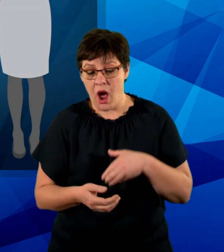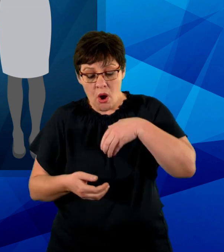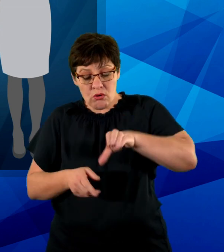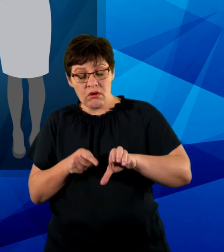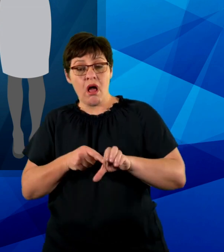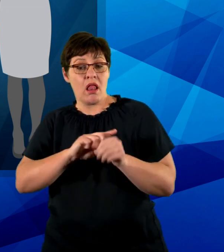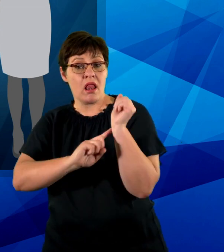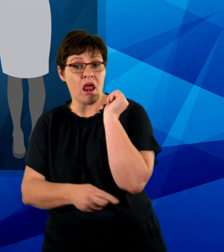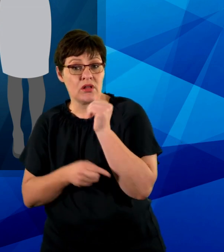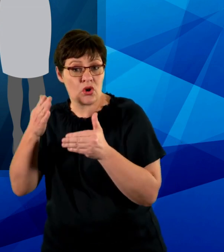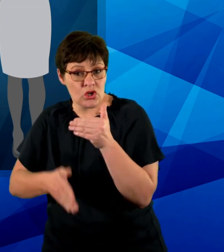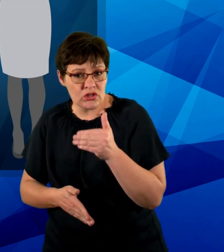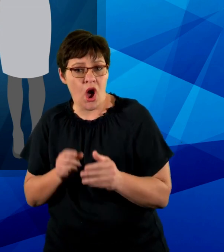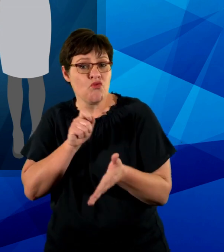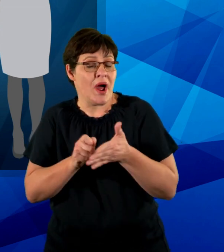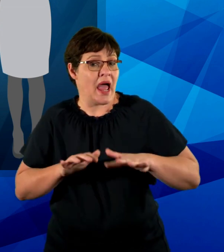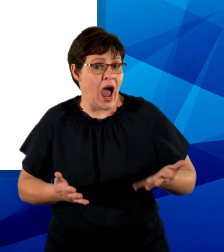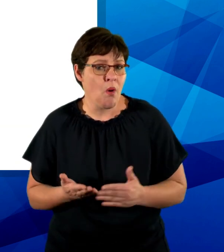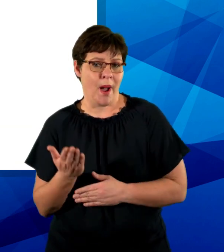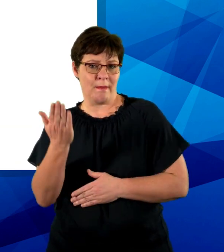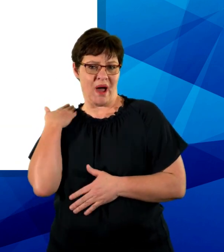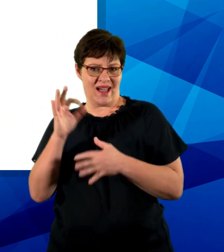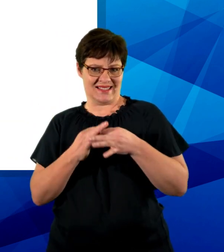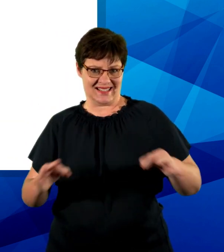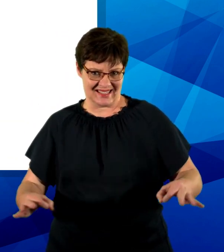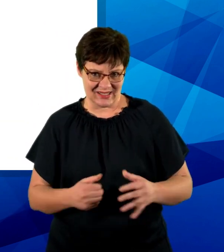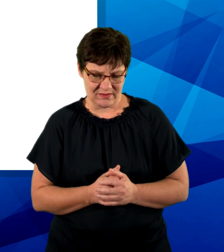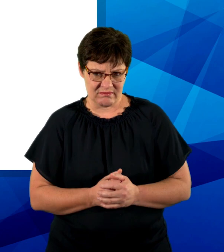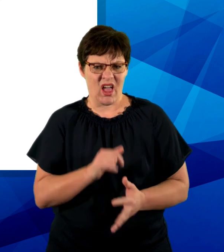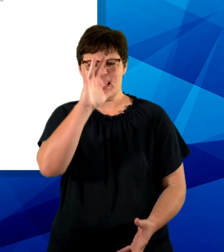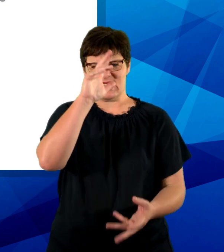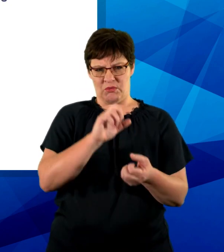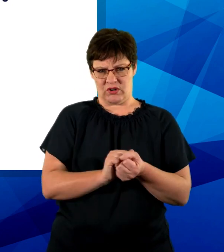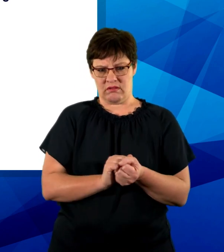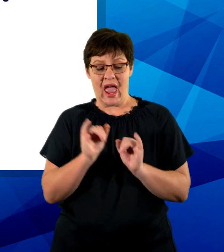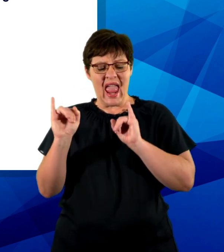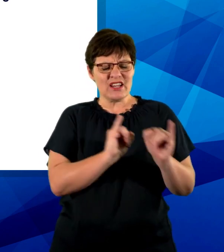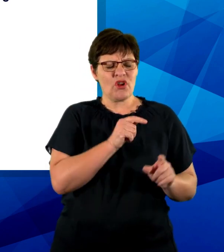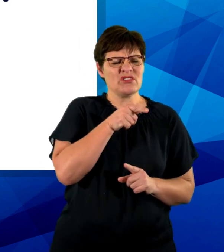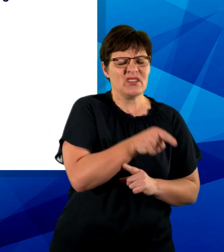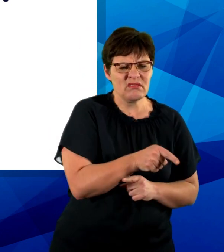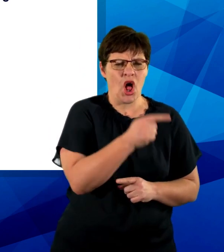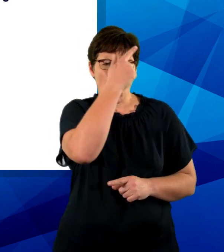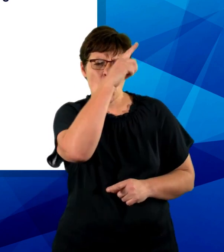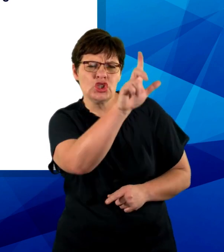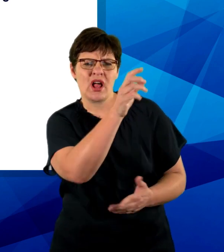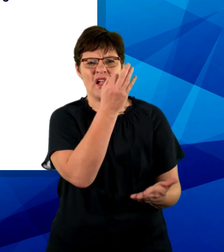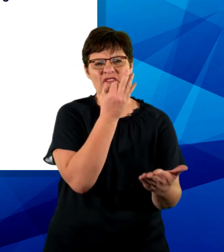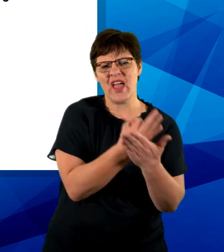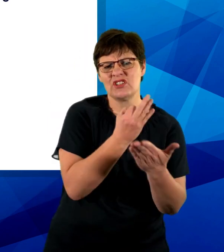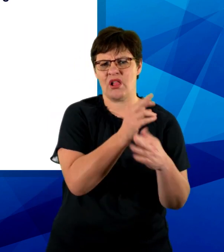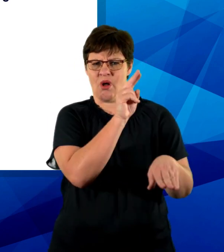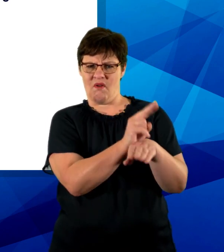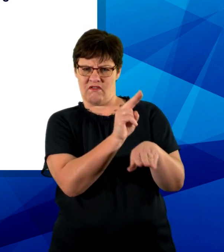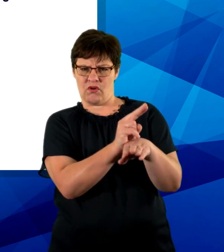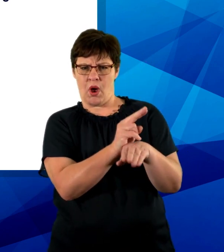conclusion is written in the past tense. In summary, the introduction is a logical, factual overview of